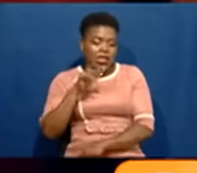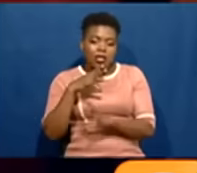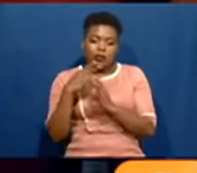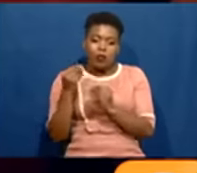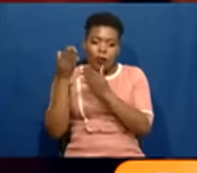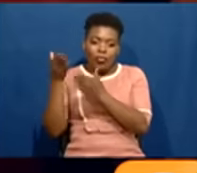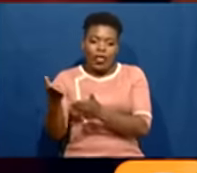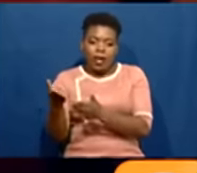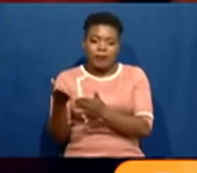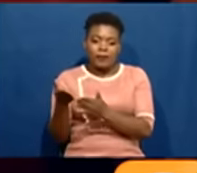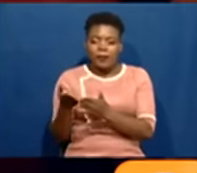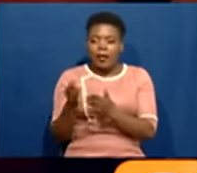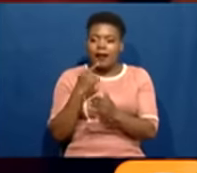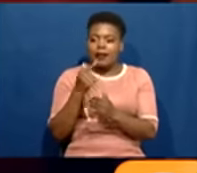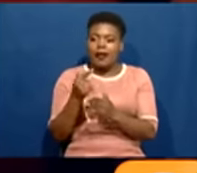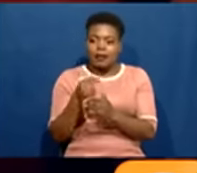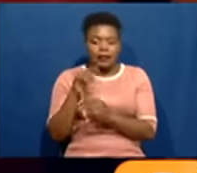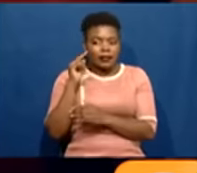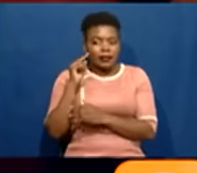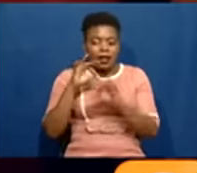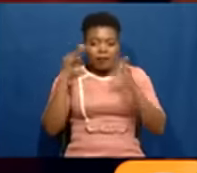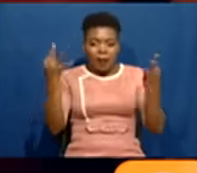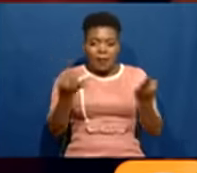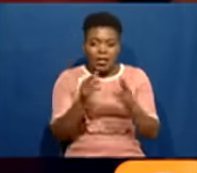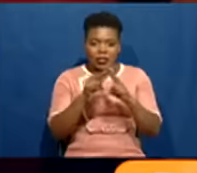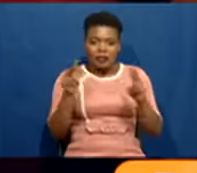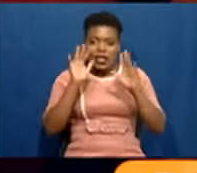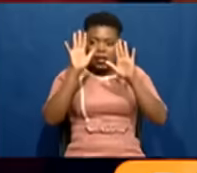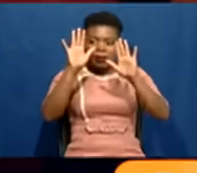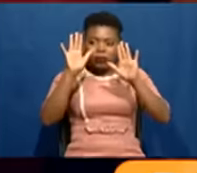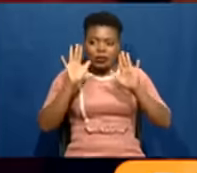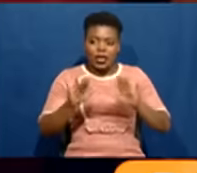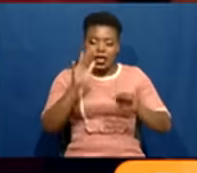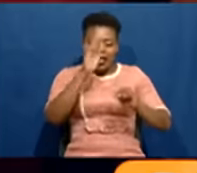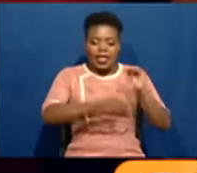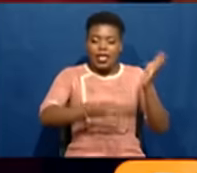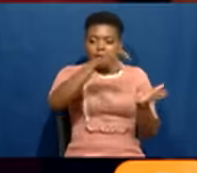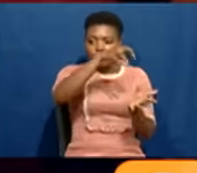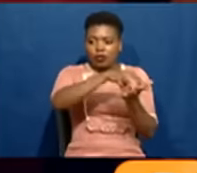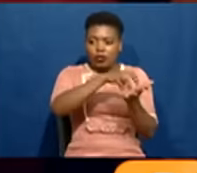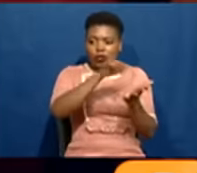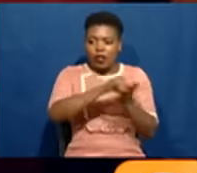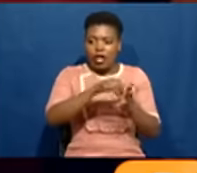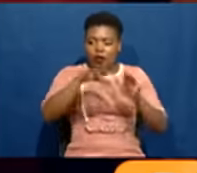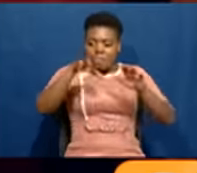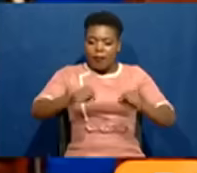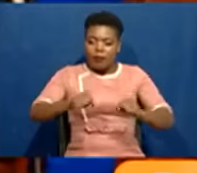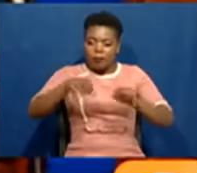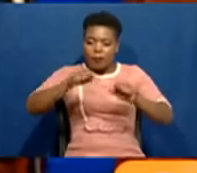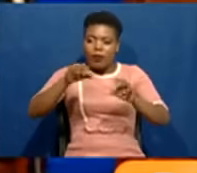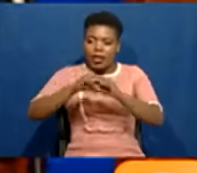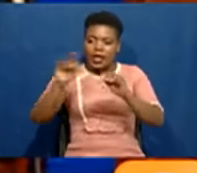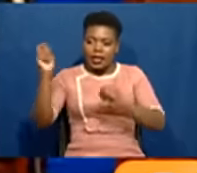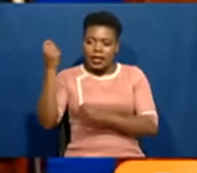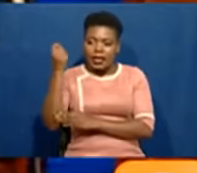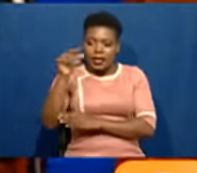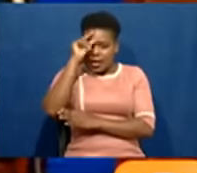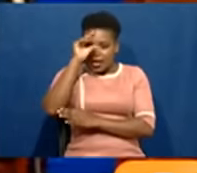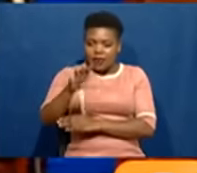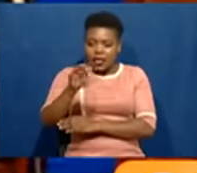reflection that family is more important than the positions that we hold in this republic. Governor